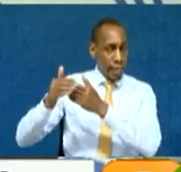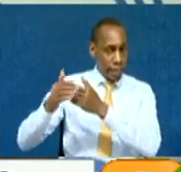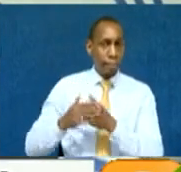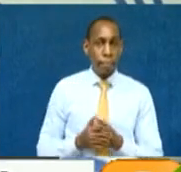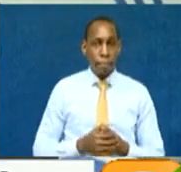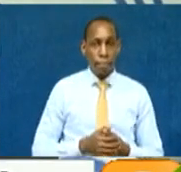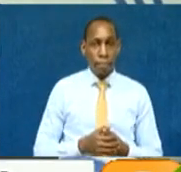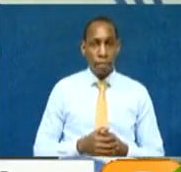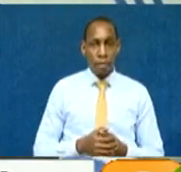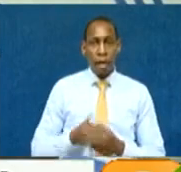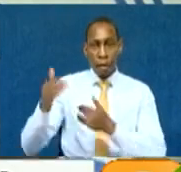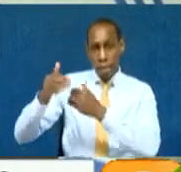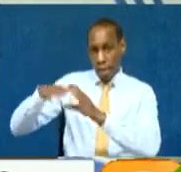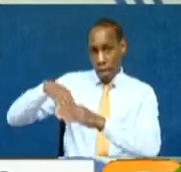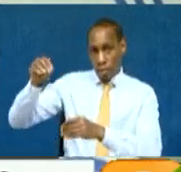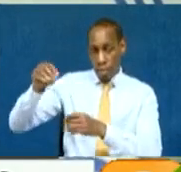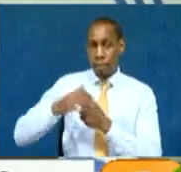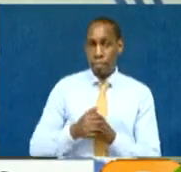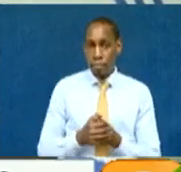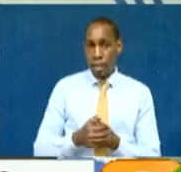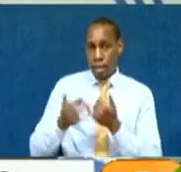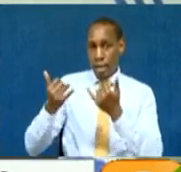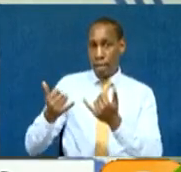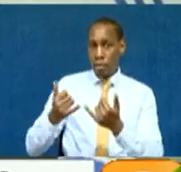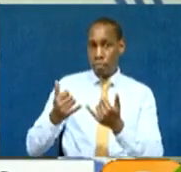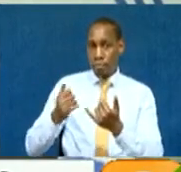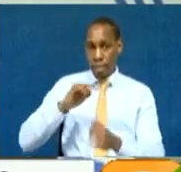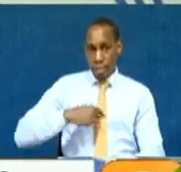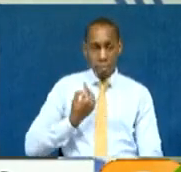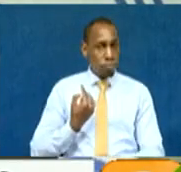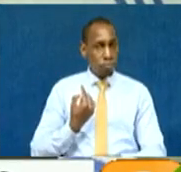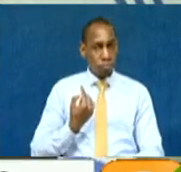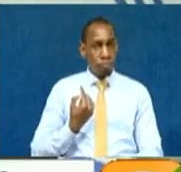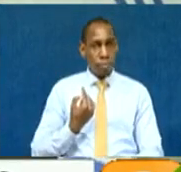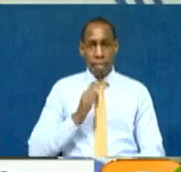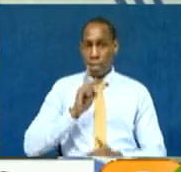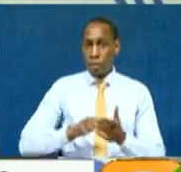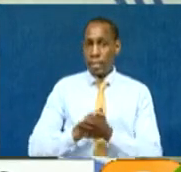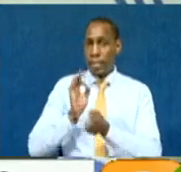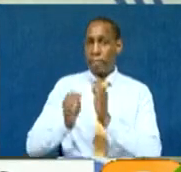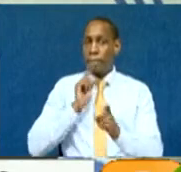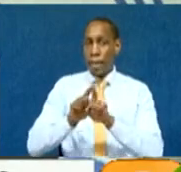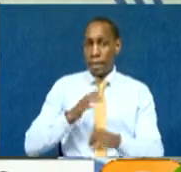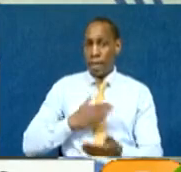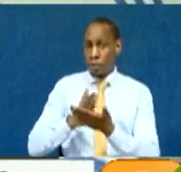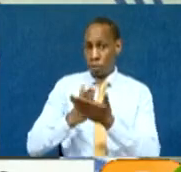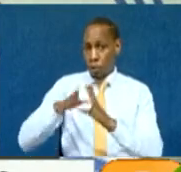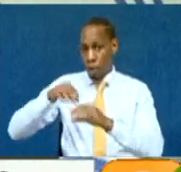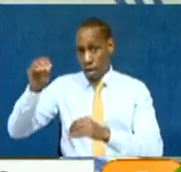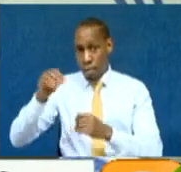mimi, alikuwa hapo inje. Sasa nikasema, kumbe kama bradhangu hako hapa